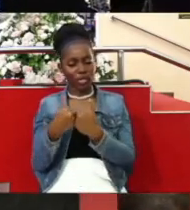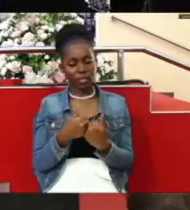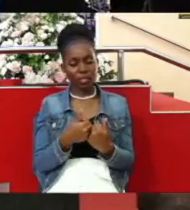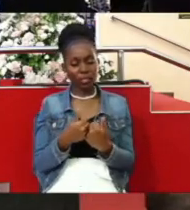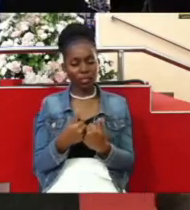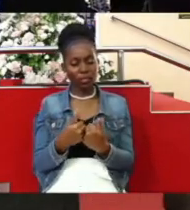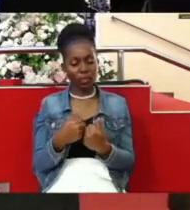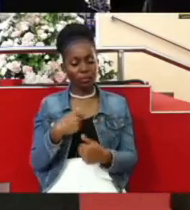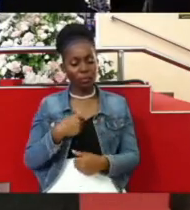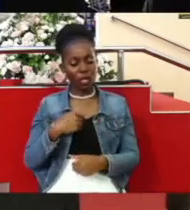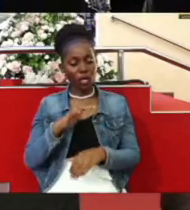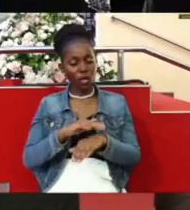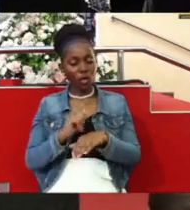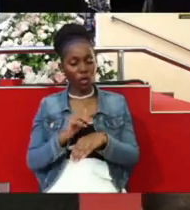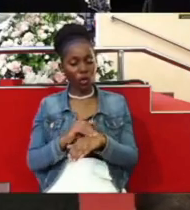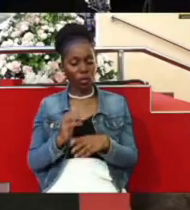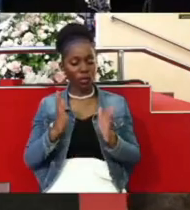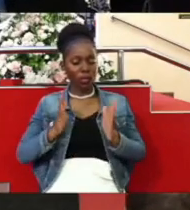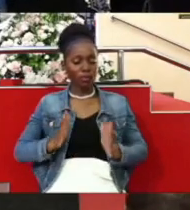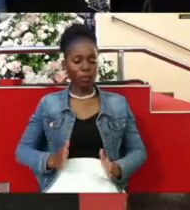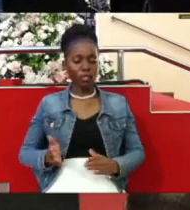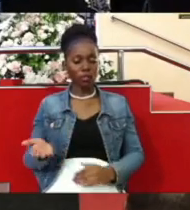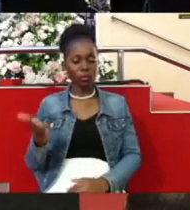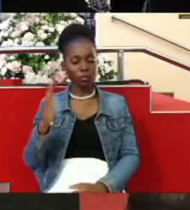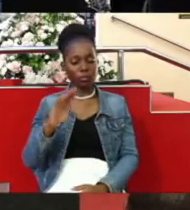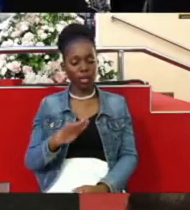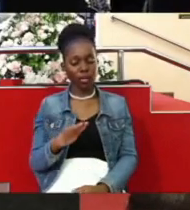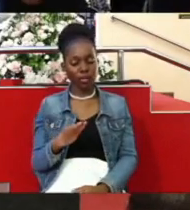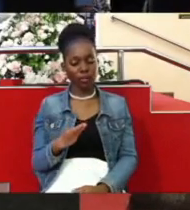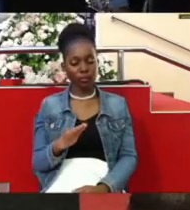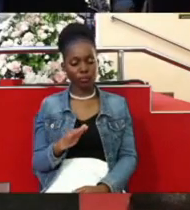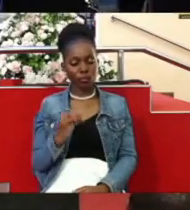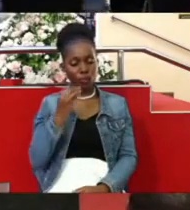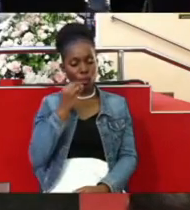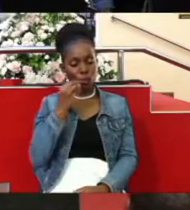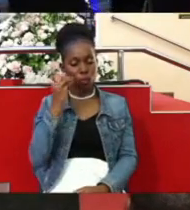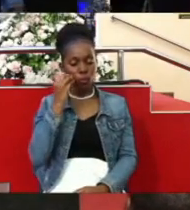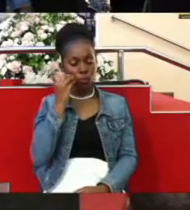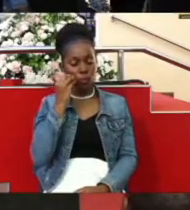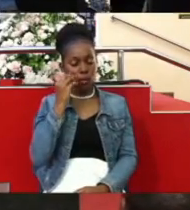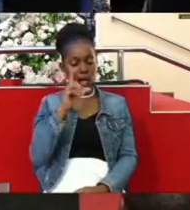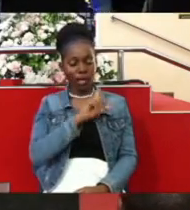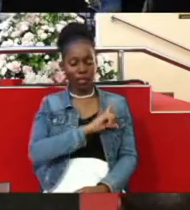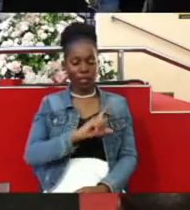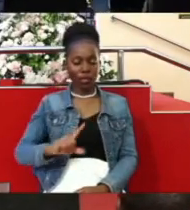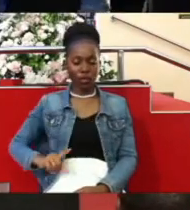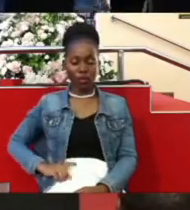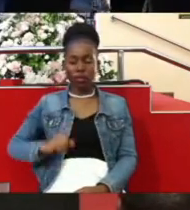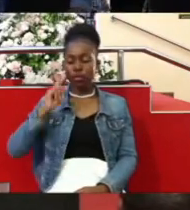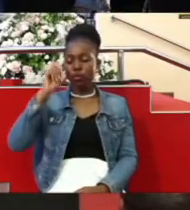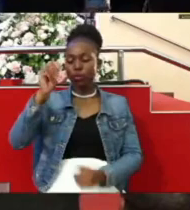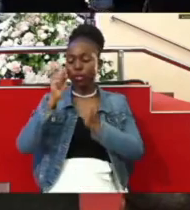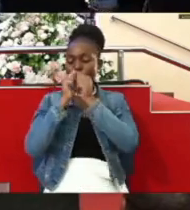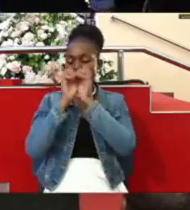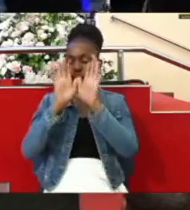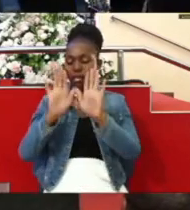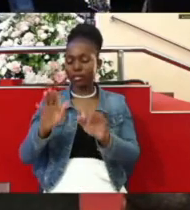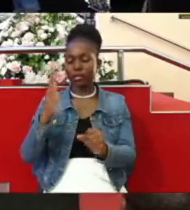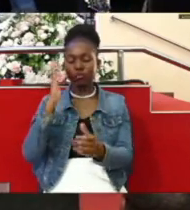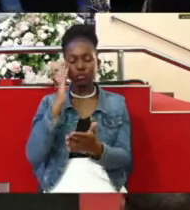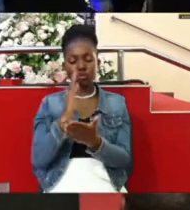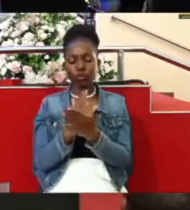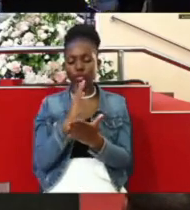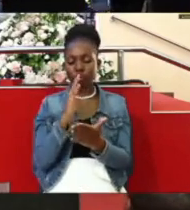O God. Na waita wakarejea mahali pao. And my Father, you shall bless them indeed. Na baba wetu utaweza kuwabariki. May you turn